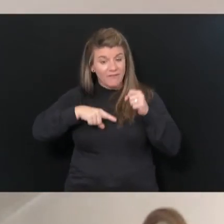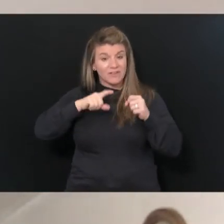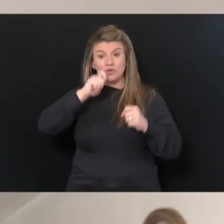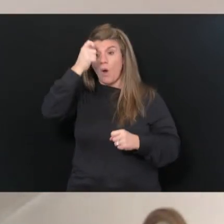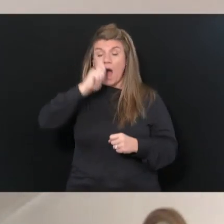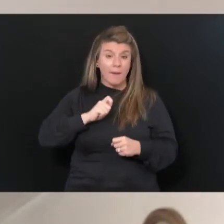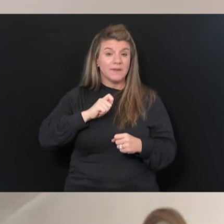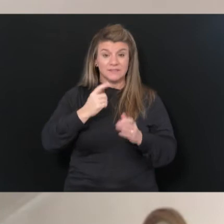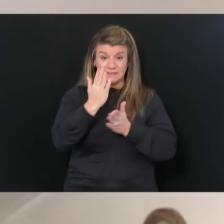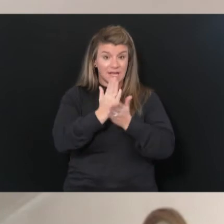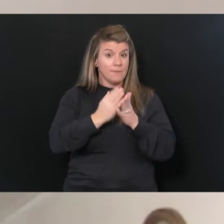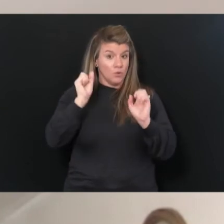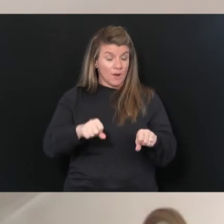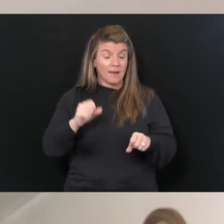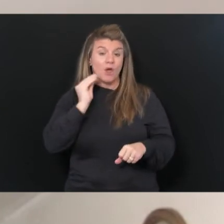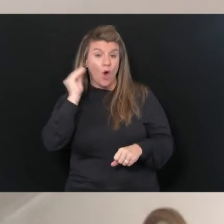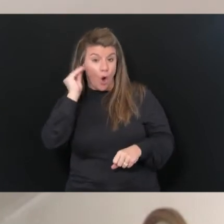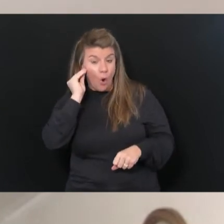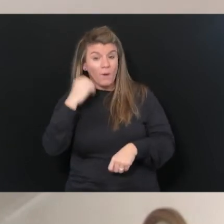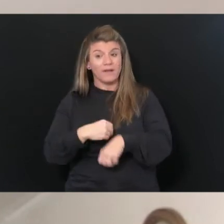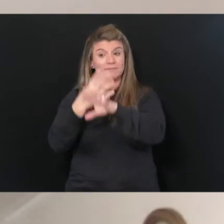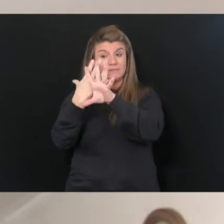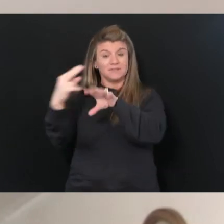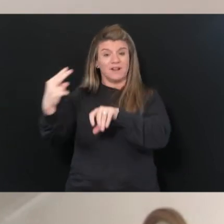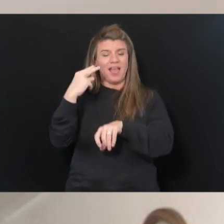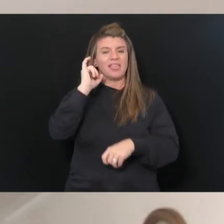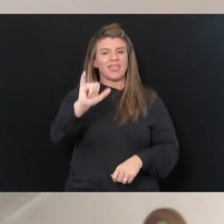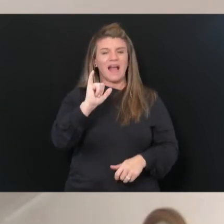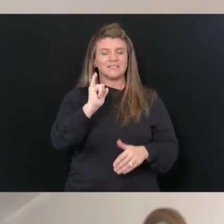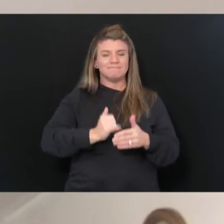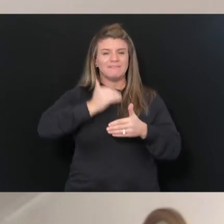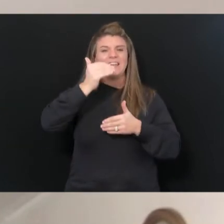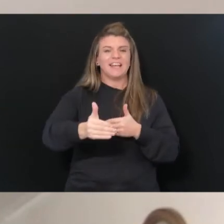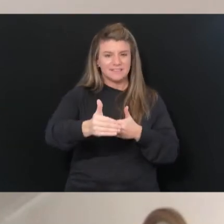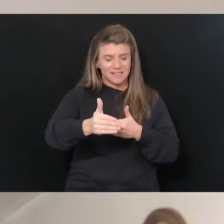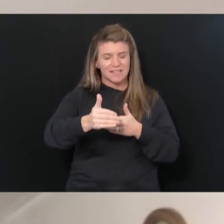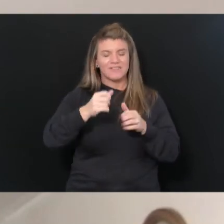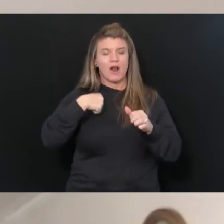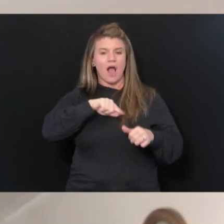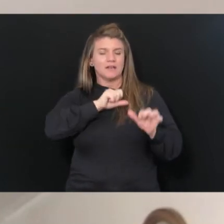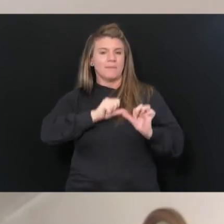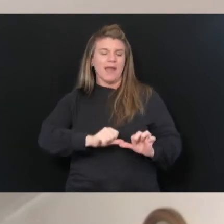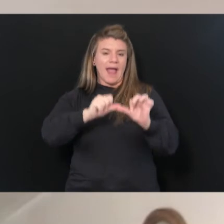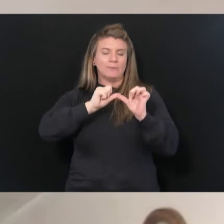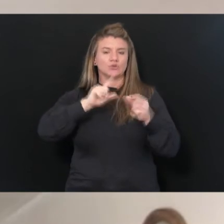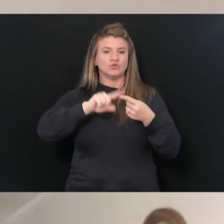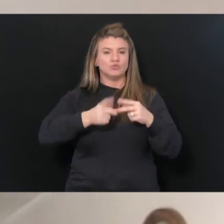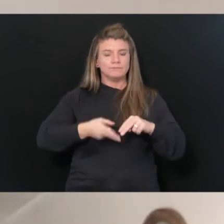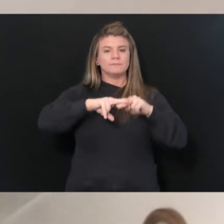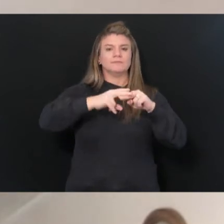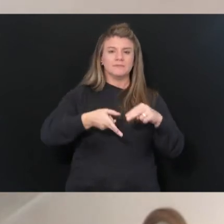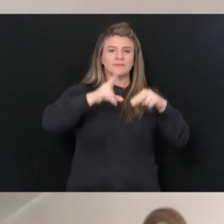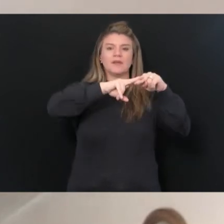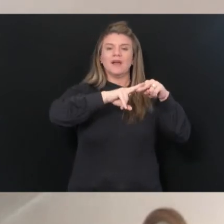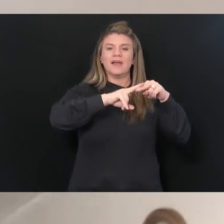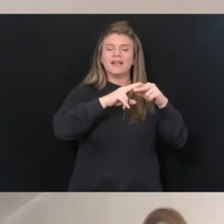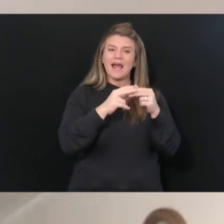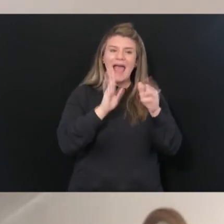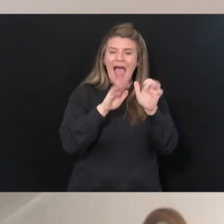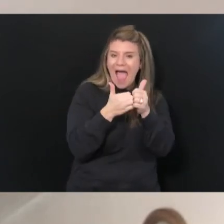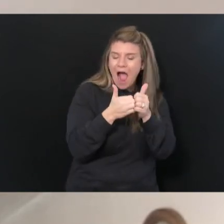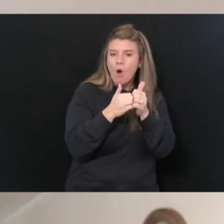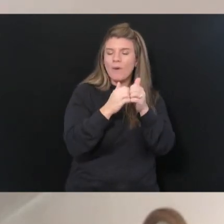can be done at home. So this is the next step for us to continue to amplify the ease and convenience